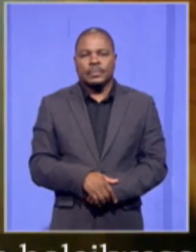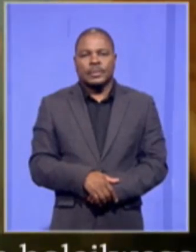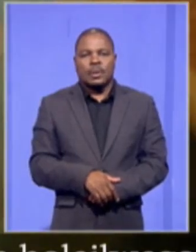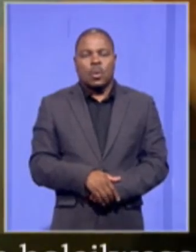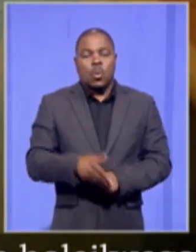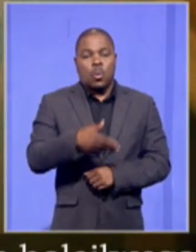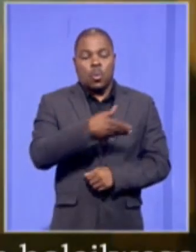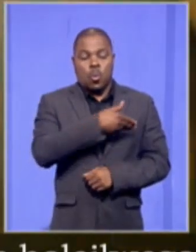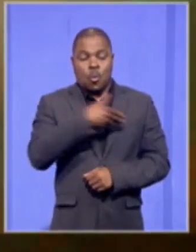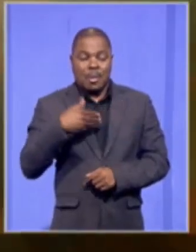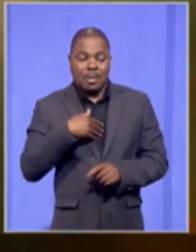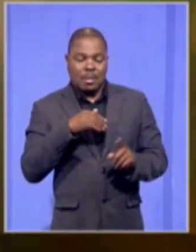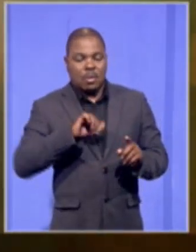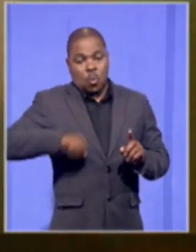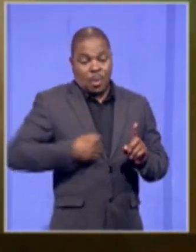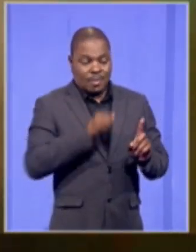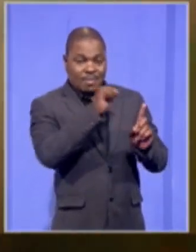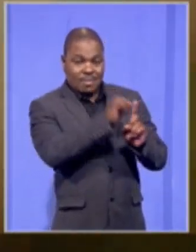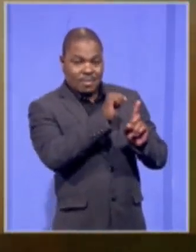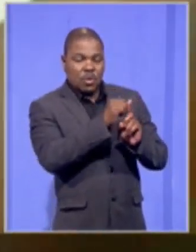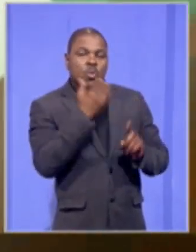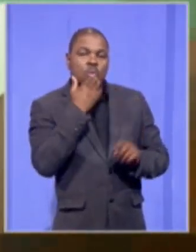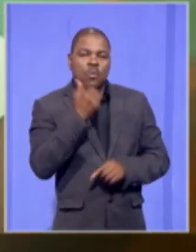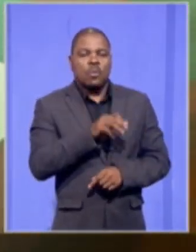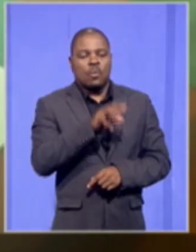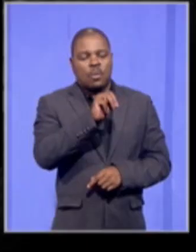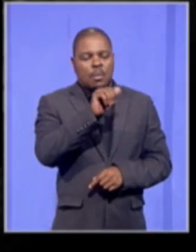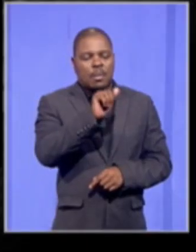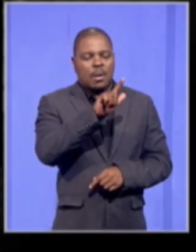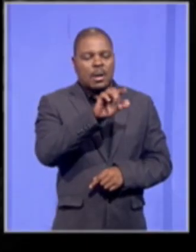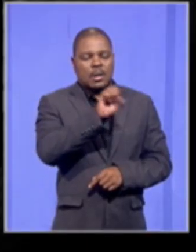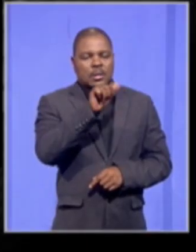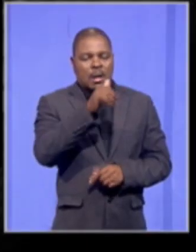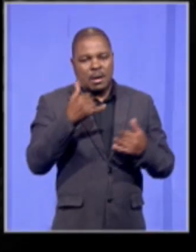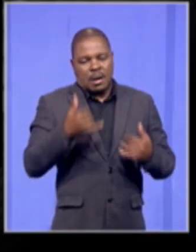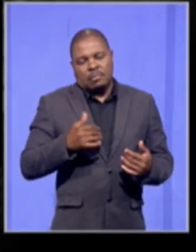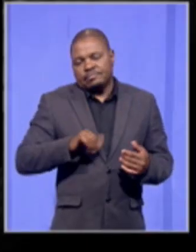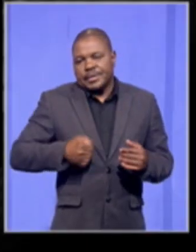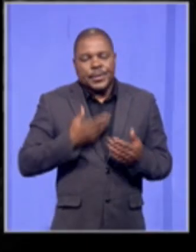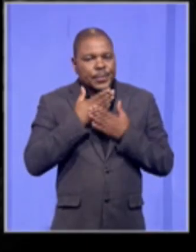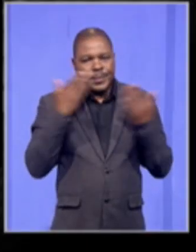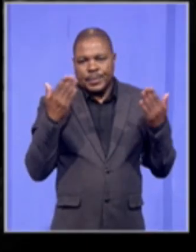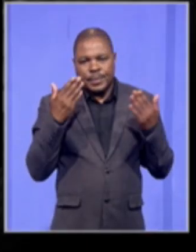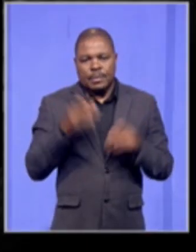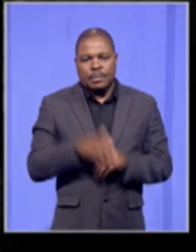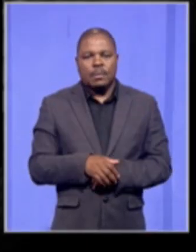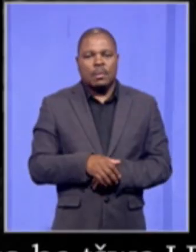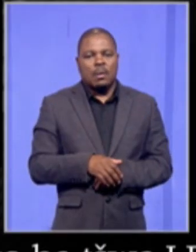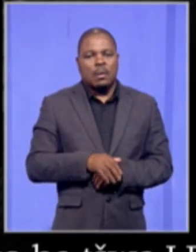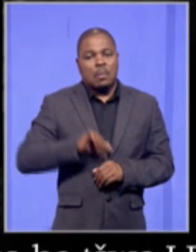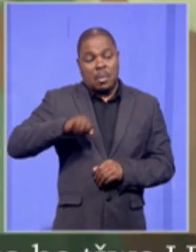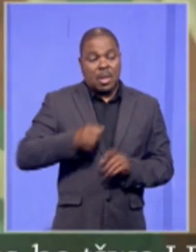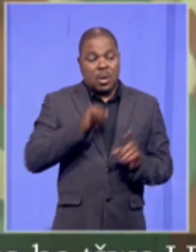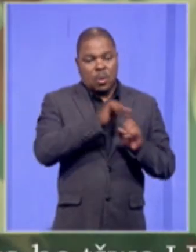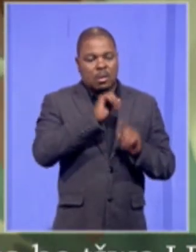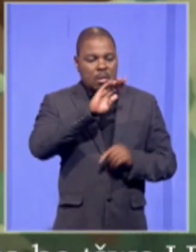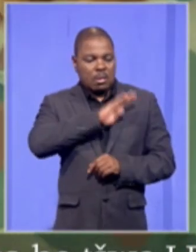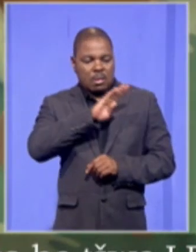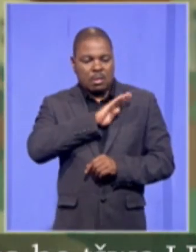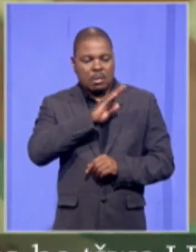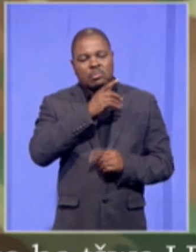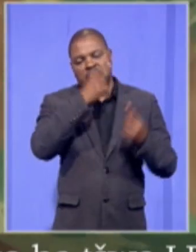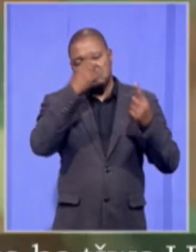Mosadi wa Galesole Madume Justice Malesa ke motlhologadi. Monna wa gagwe o sile diaparo tsa gagwe tsa sesole fa a ne